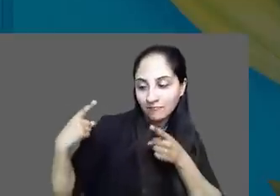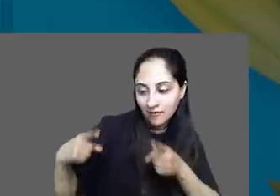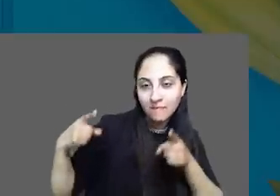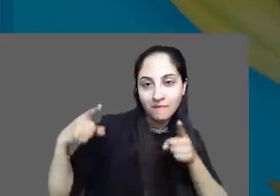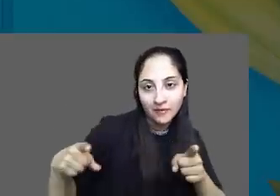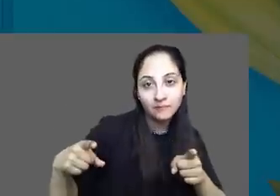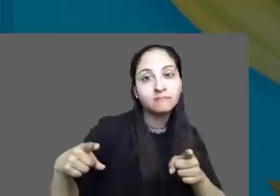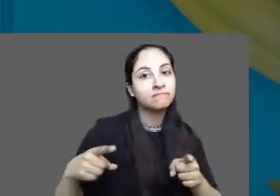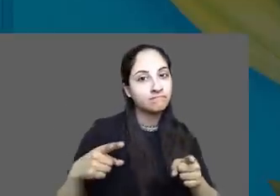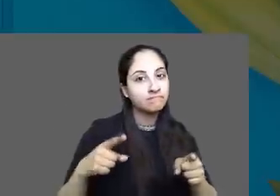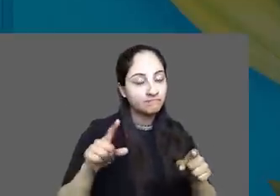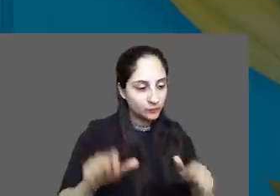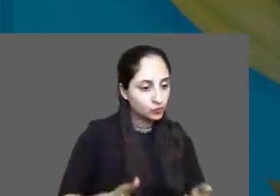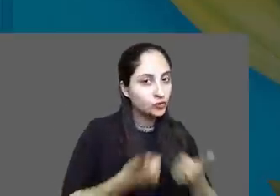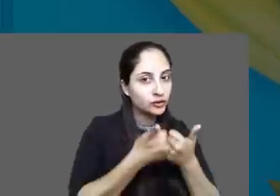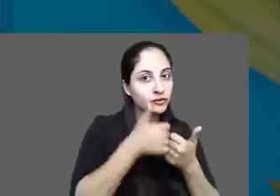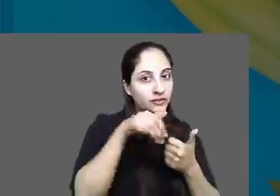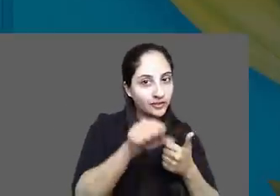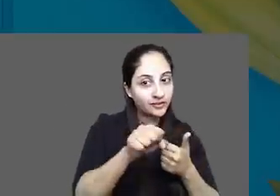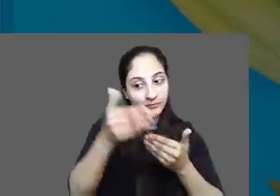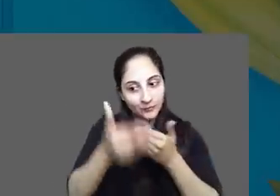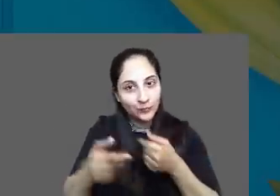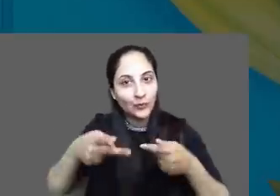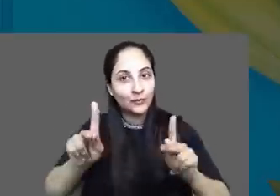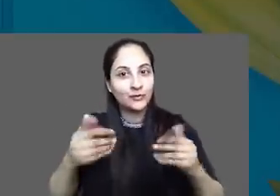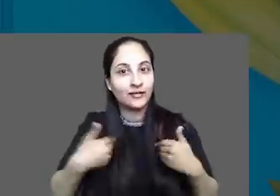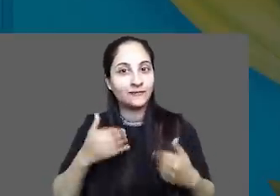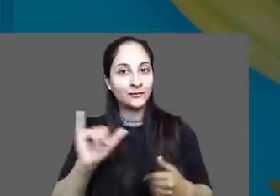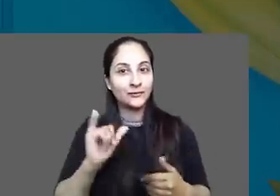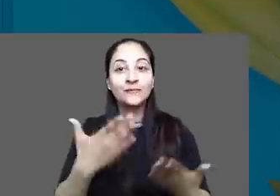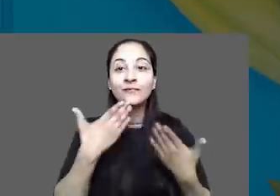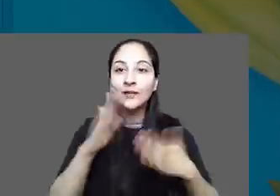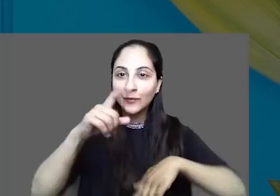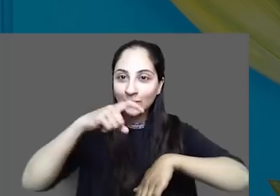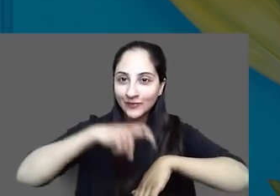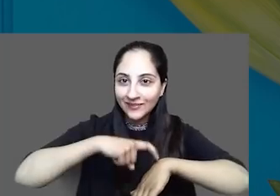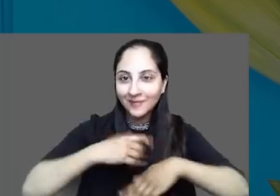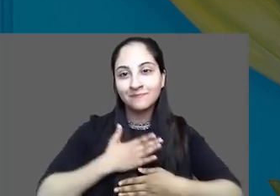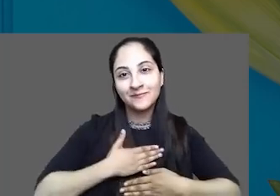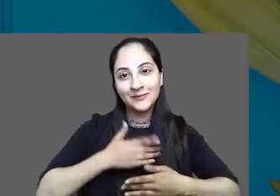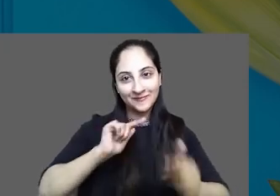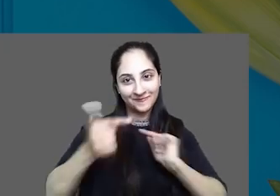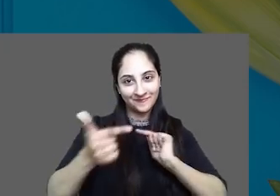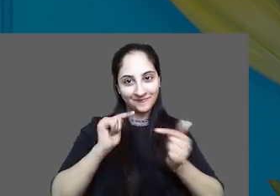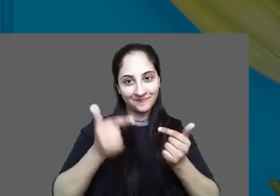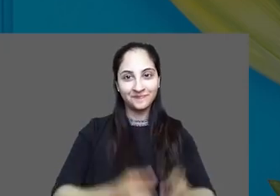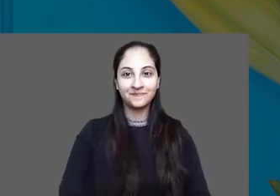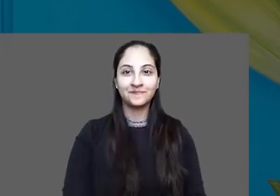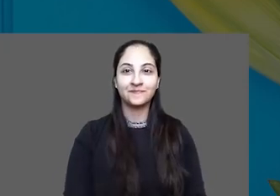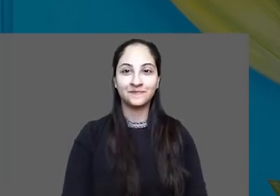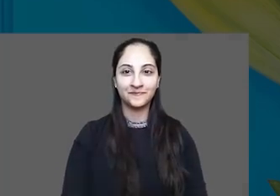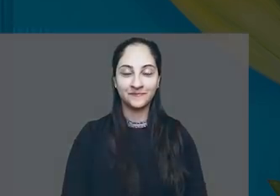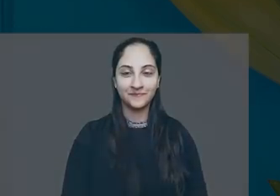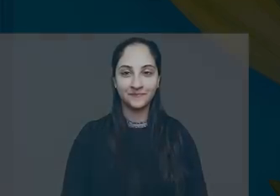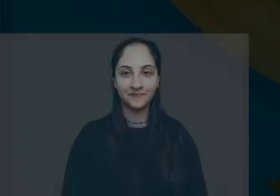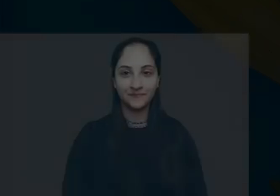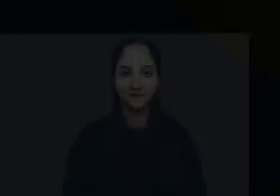in terms of both the opportunities and the challenges and how to harness them. So thank you so much for your time and really appreciate the conversation.